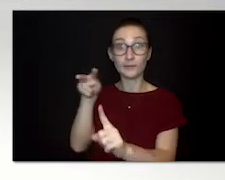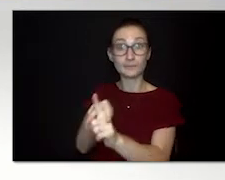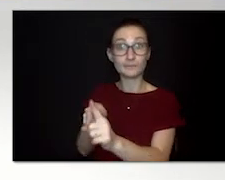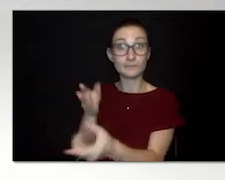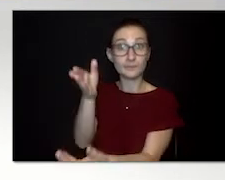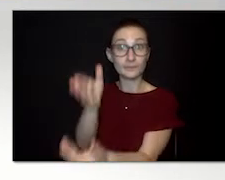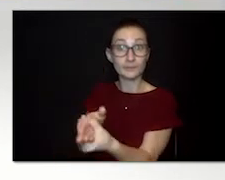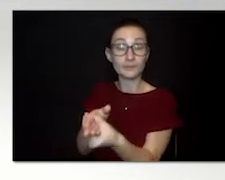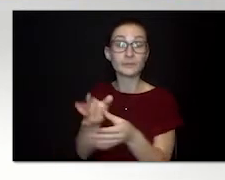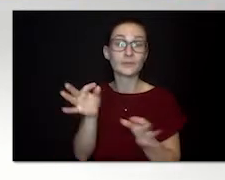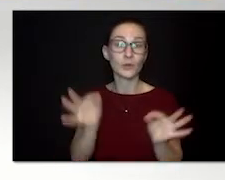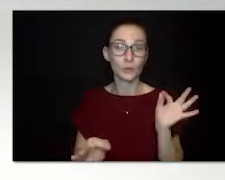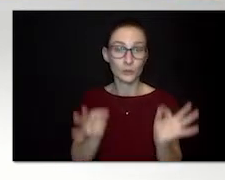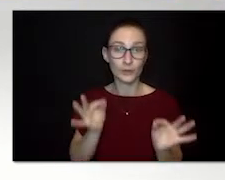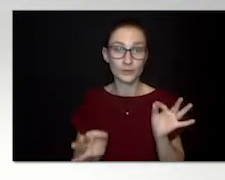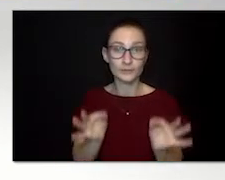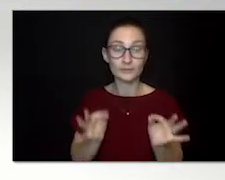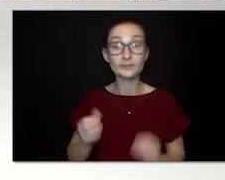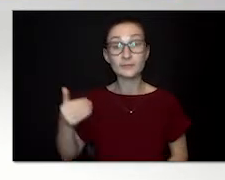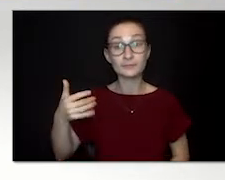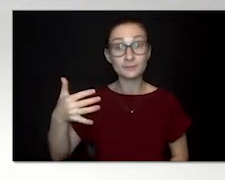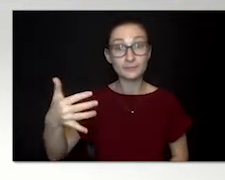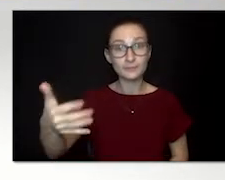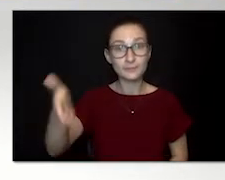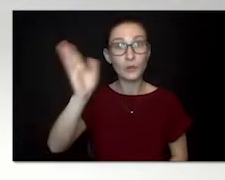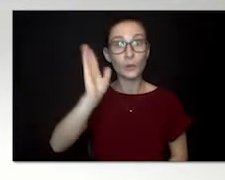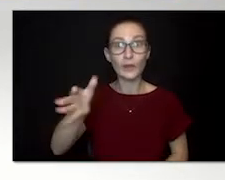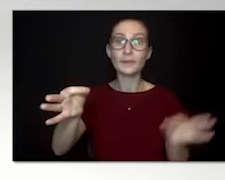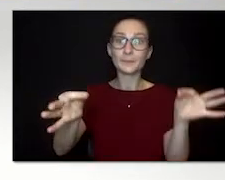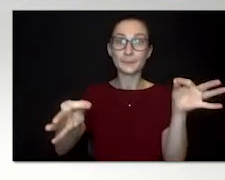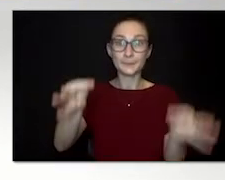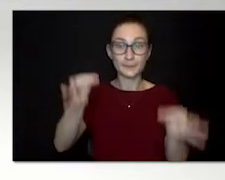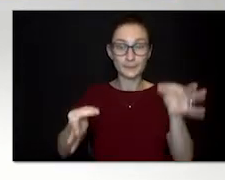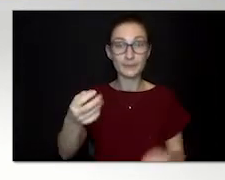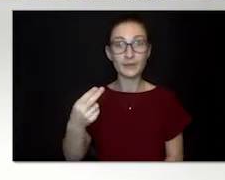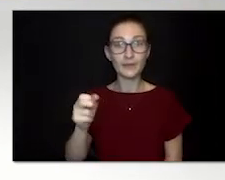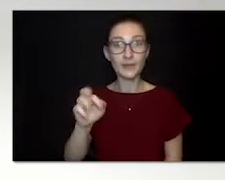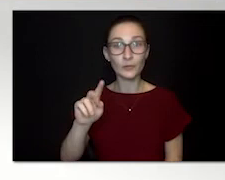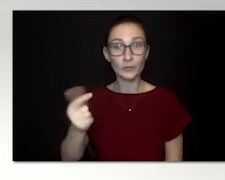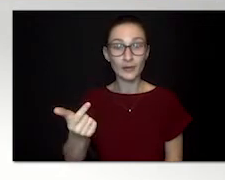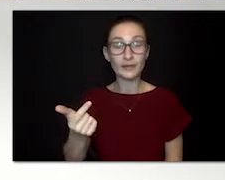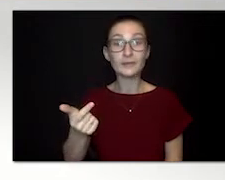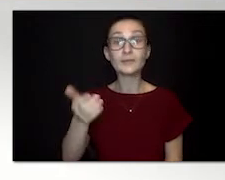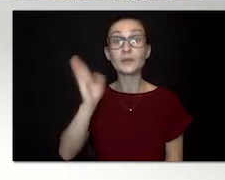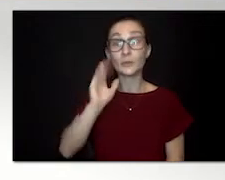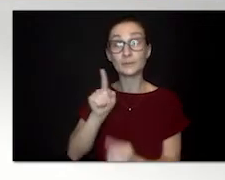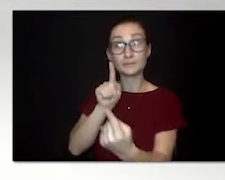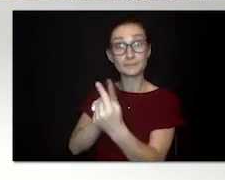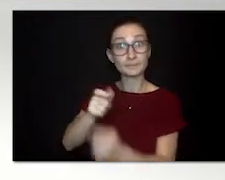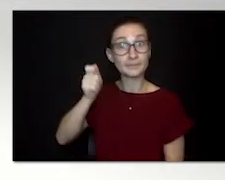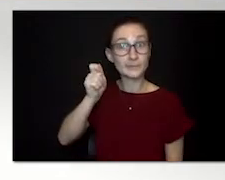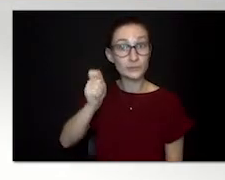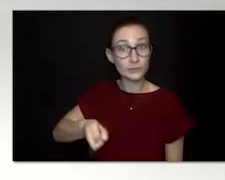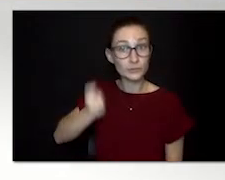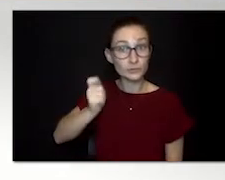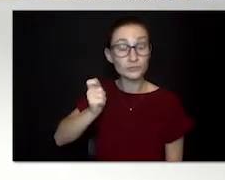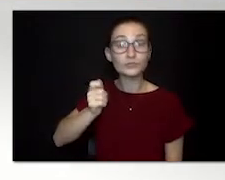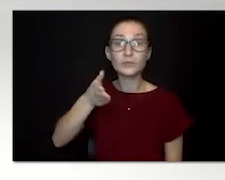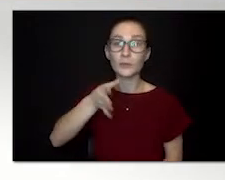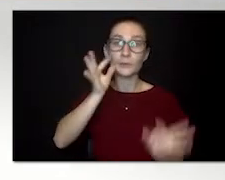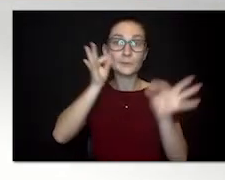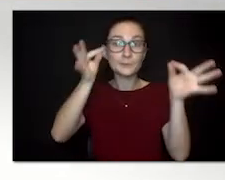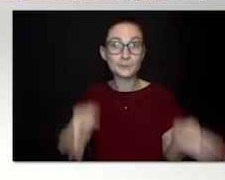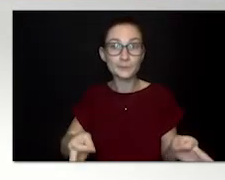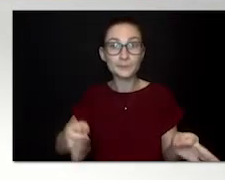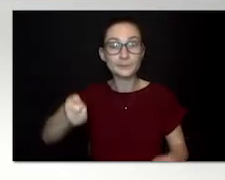filing documents with the clerk of court, and you are going to eventually go to a hearing, meet with a judge, and a judge is going to rule as to